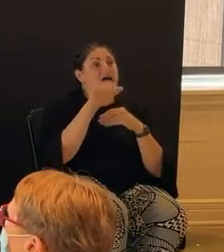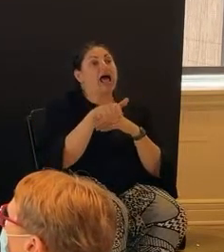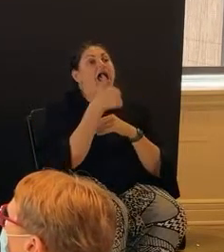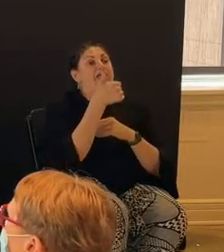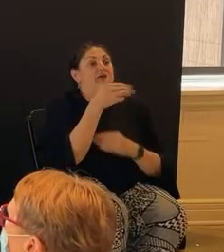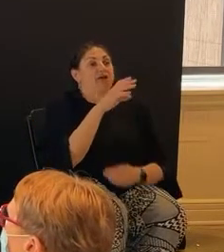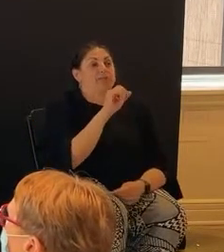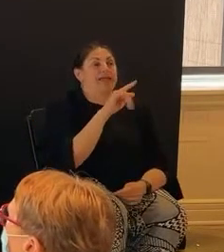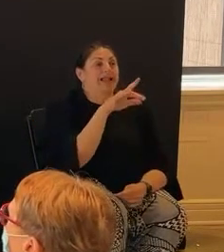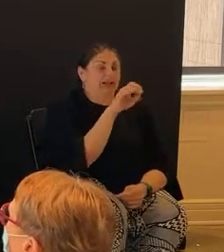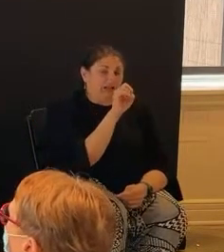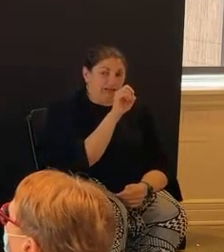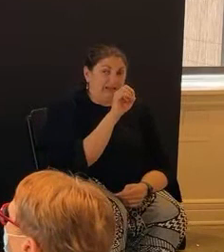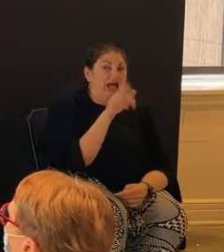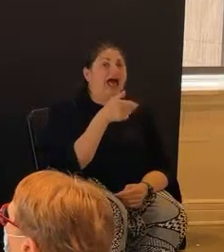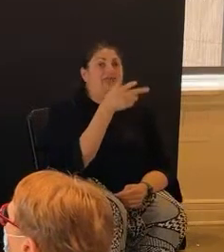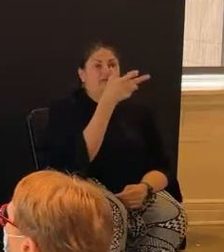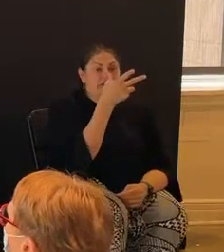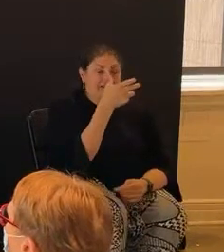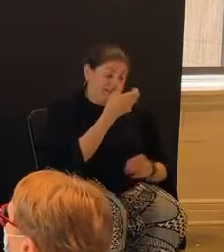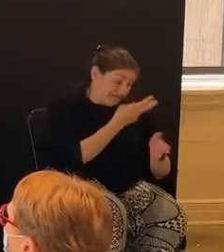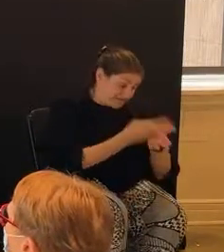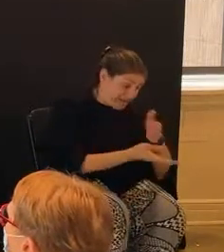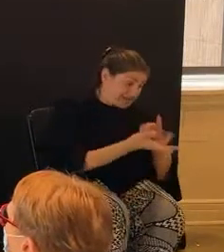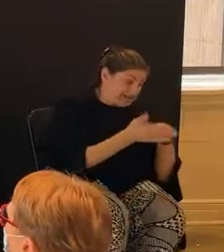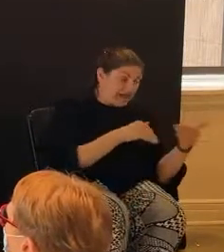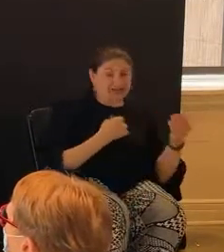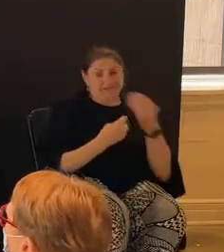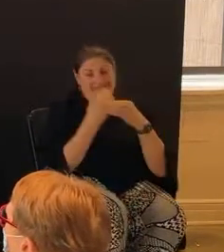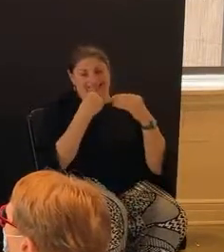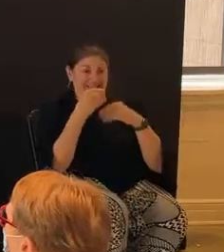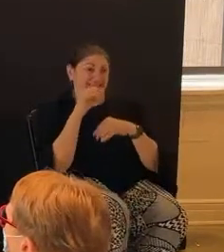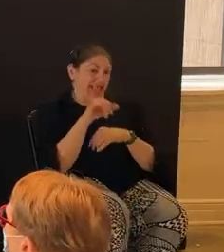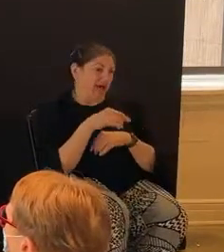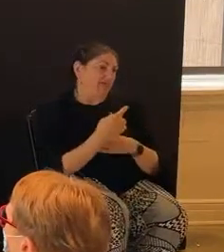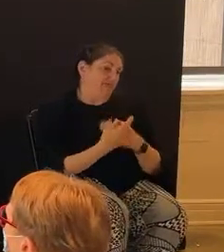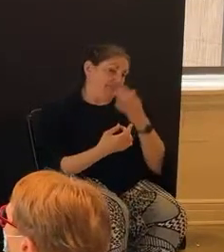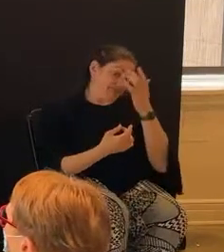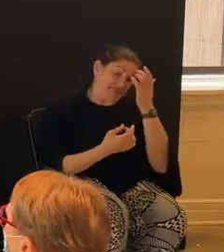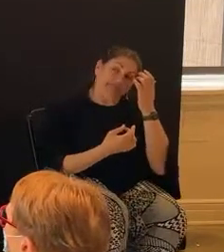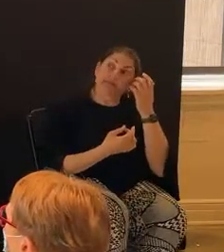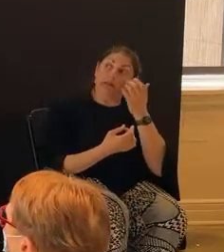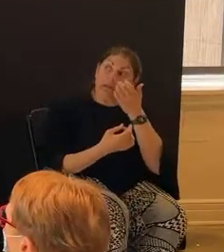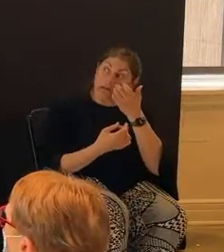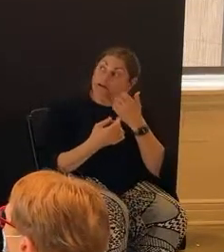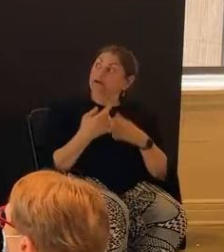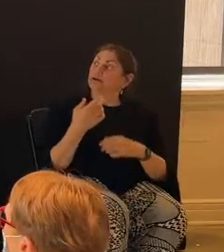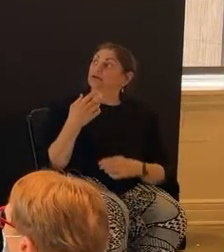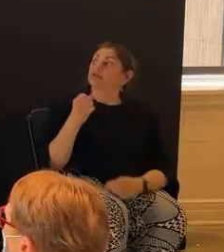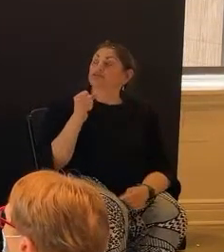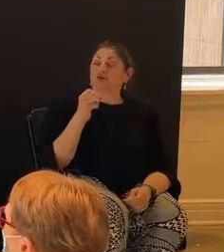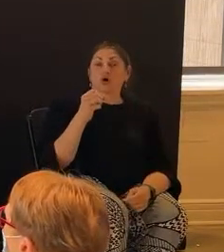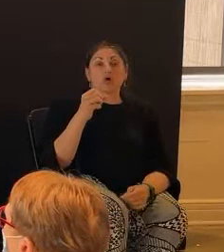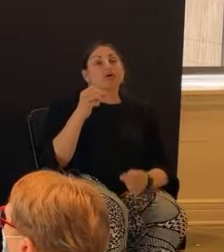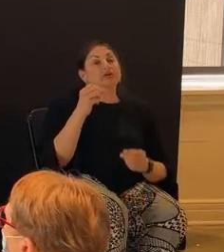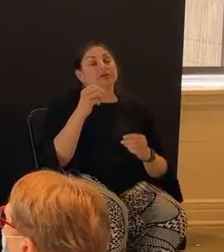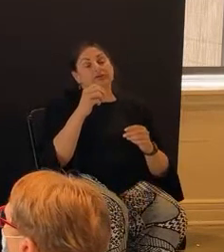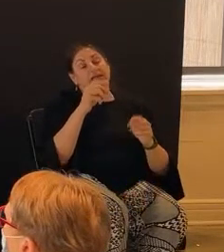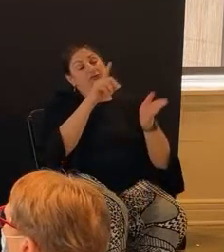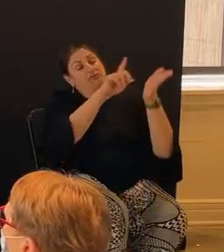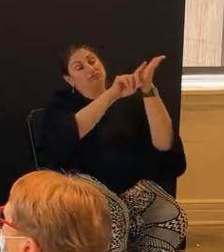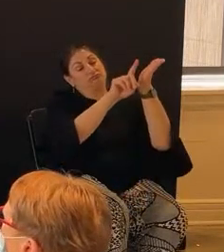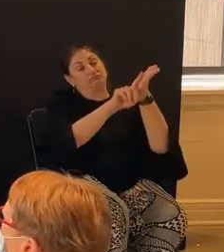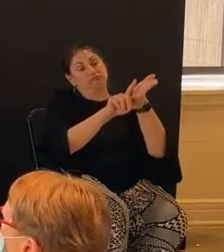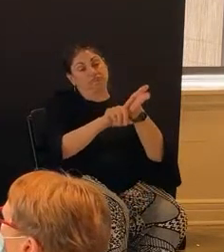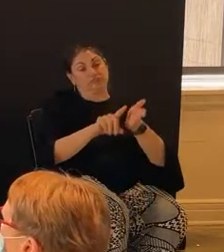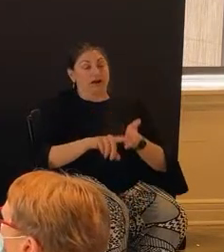there and failed. And so you kind of run through this series, the sort of roster of Mount St. Helens is full of these characters